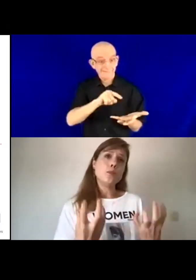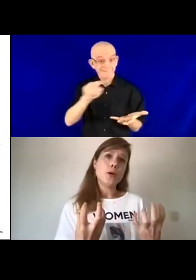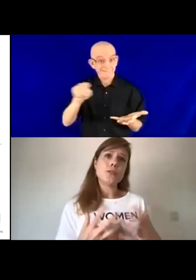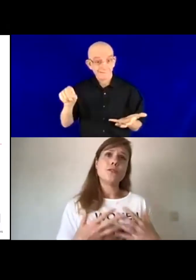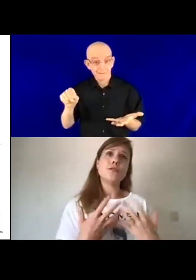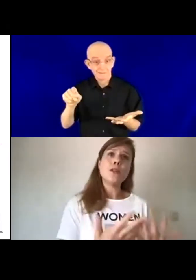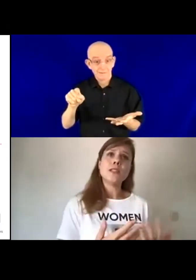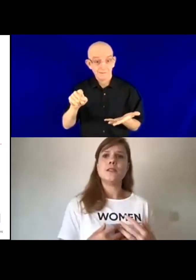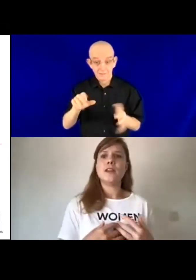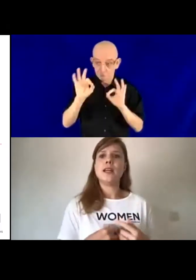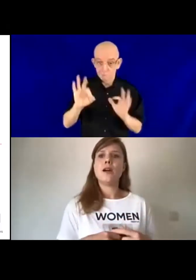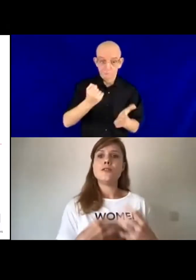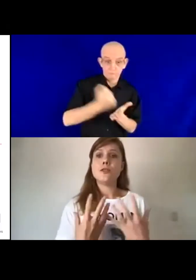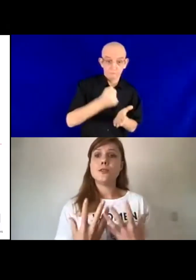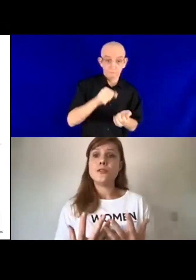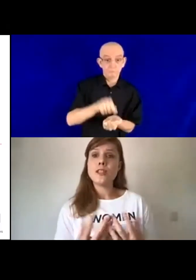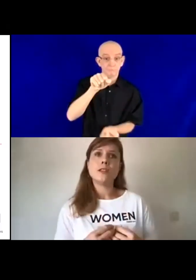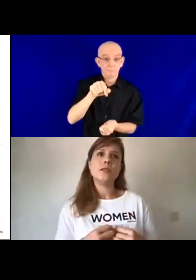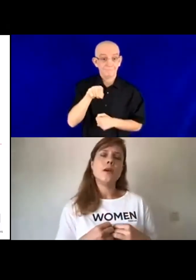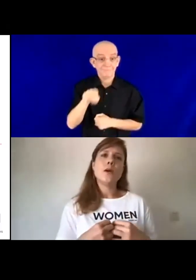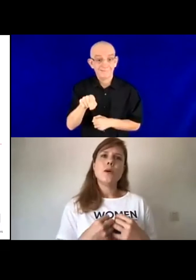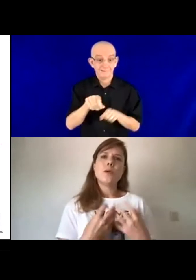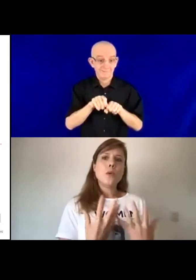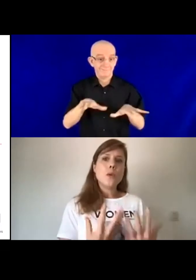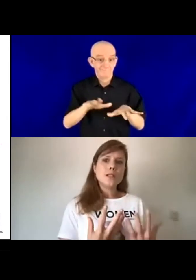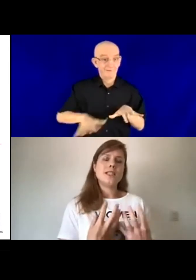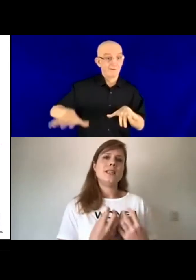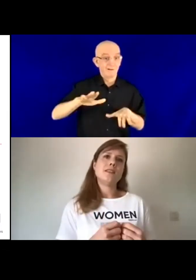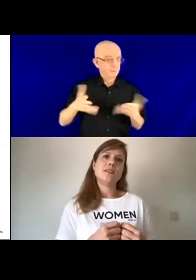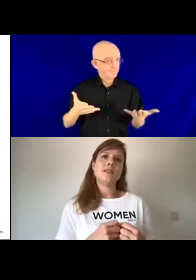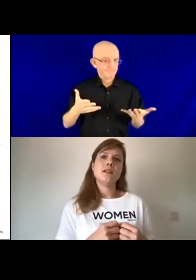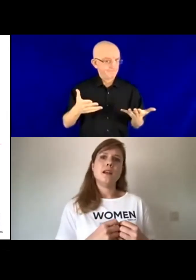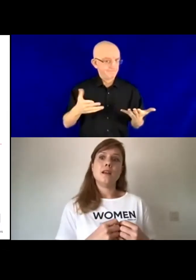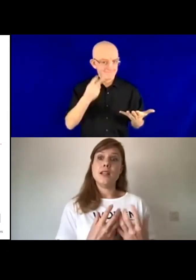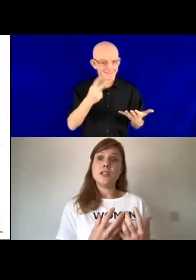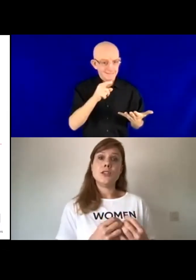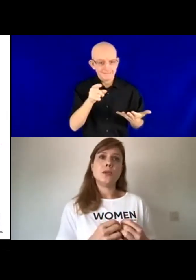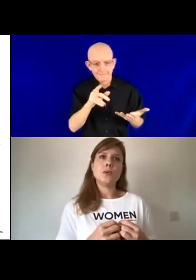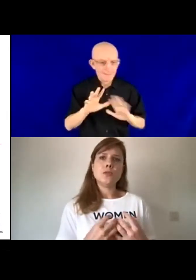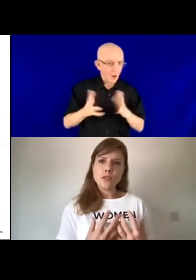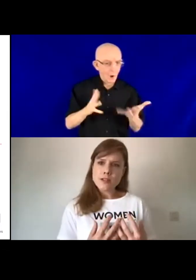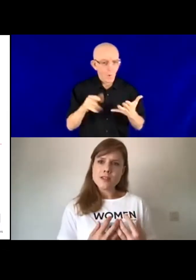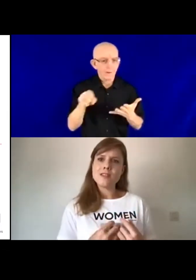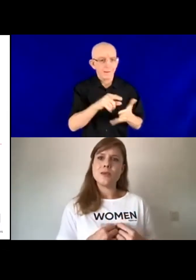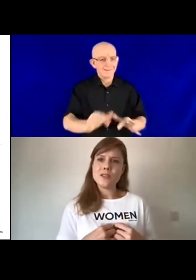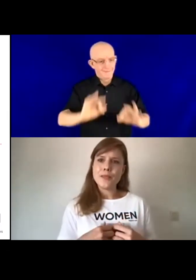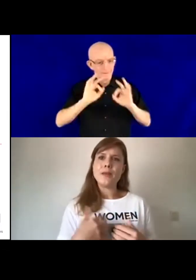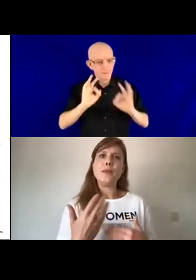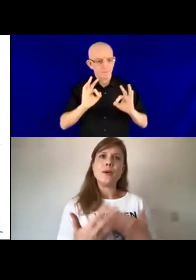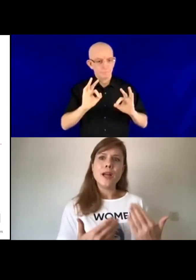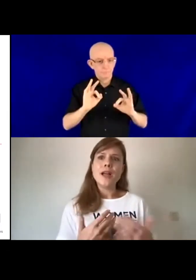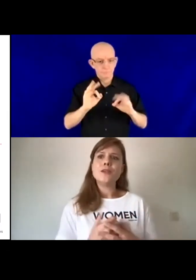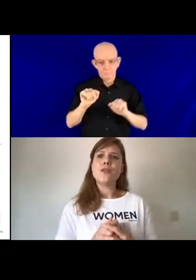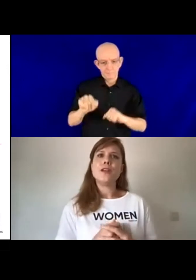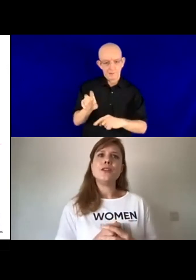good models of monitoring, of supervision. Quality is still an issue. Trust was something we